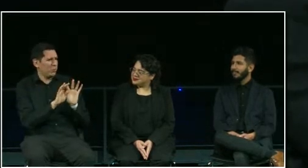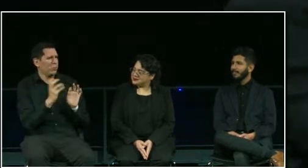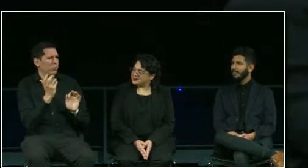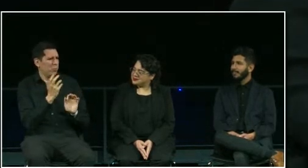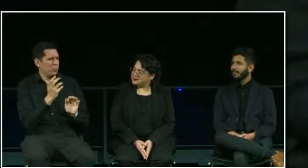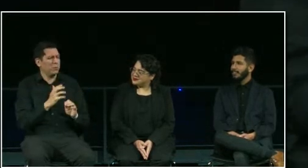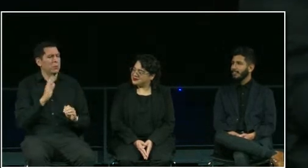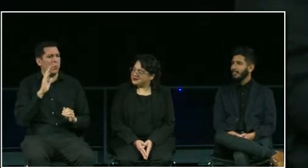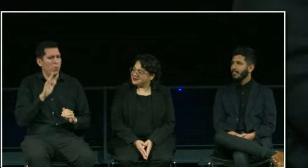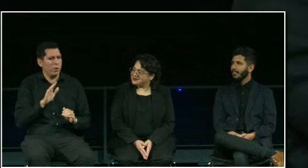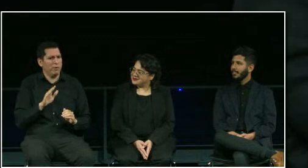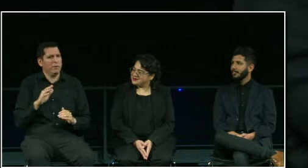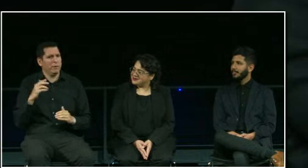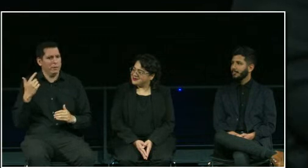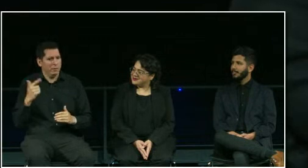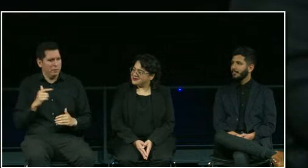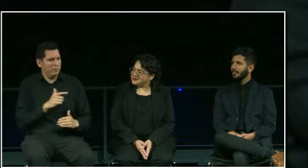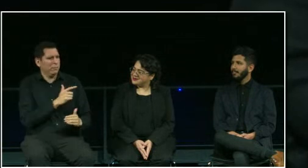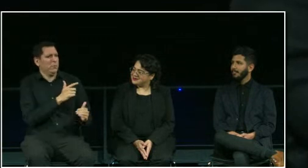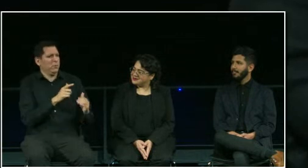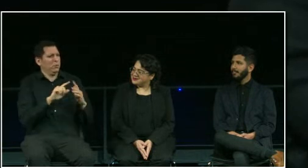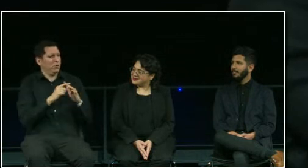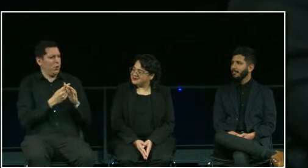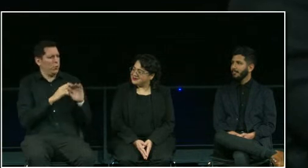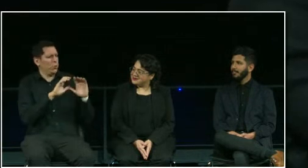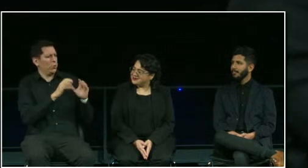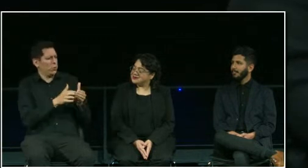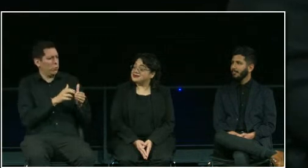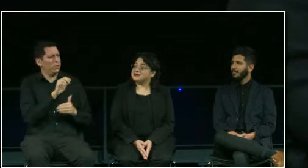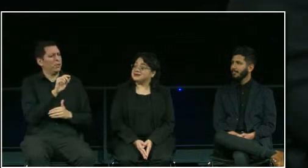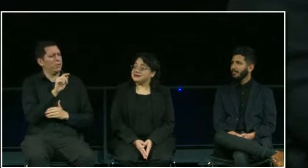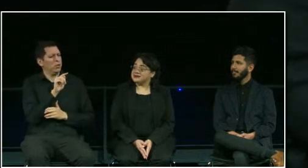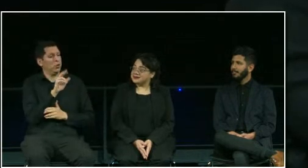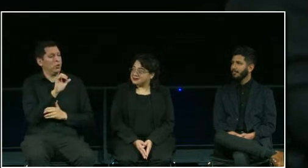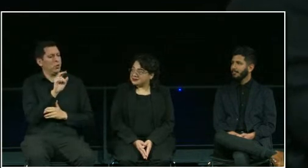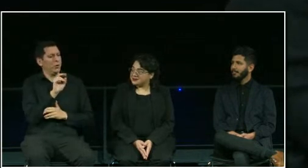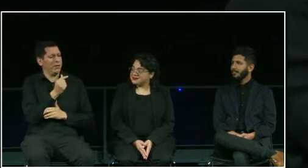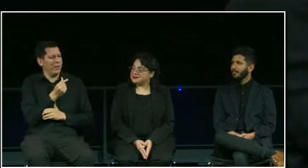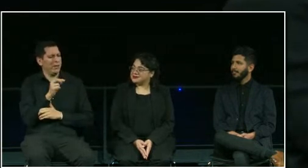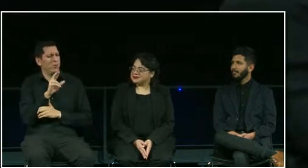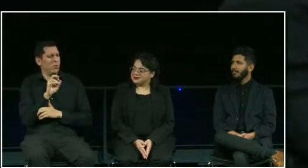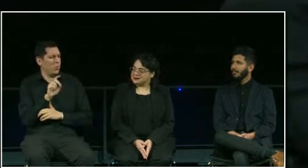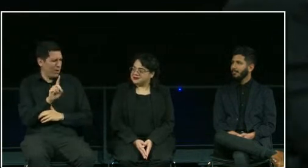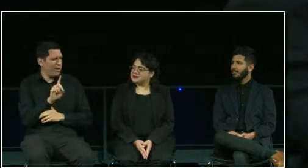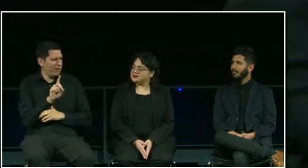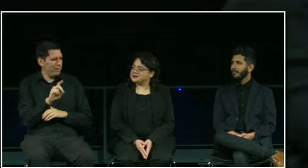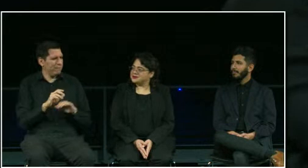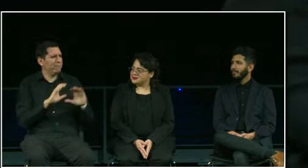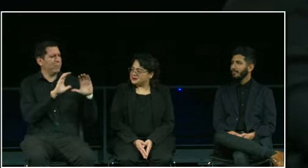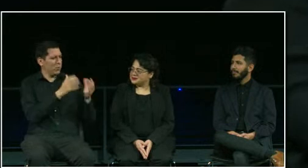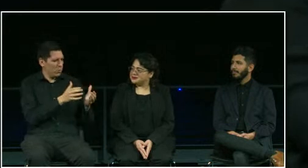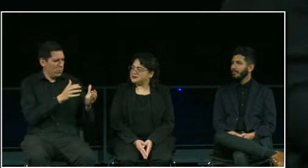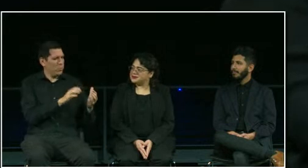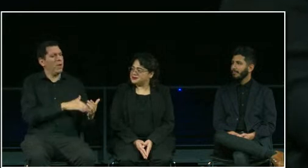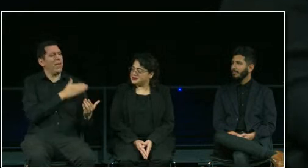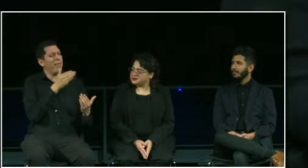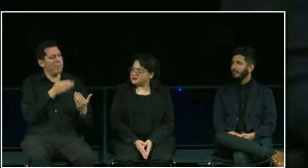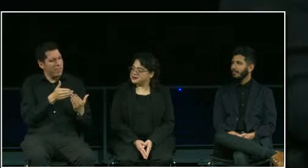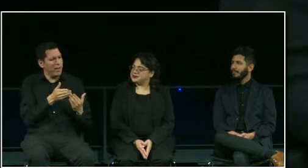down, starting with my folks from Turning Red, and ask our, starting with our directors, and my next question is going to be towards our